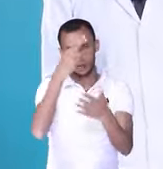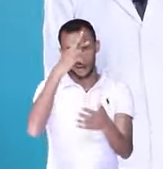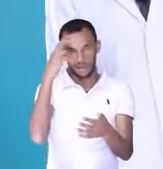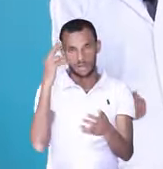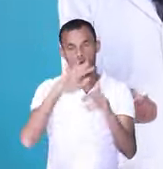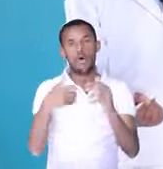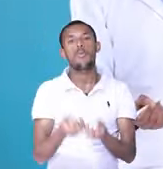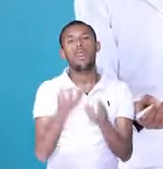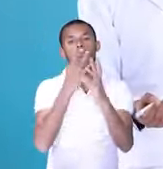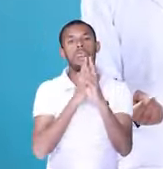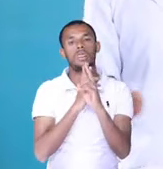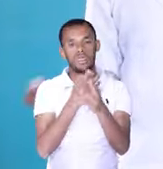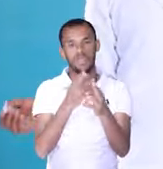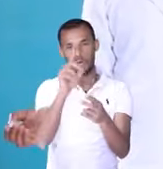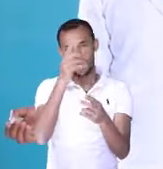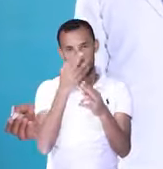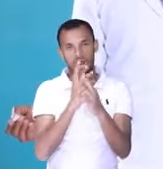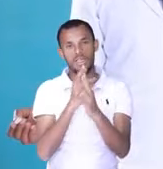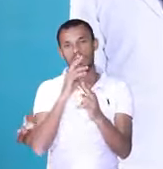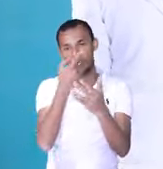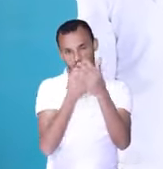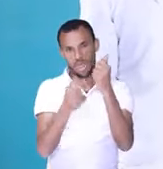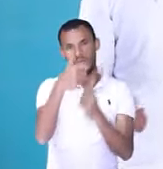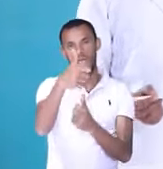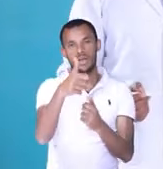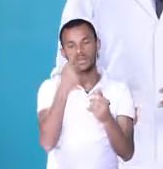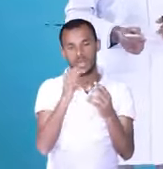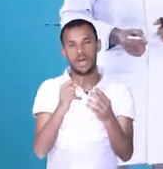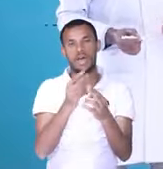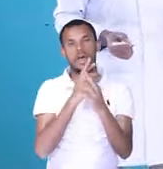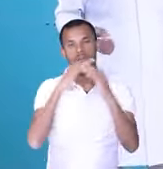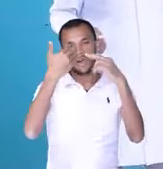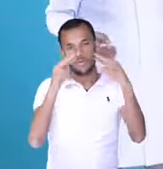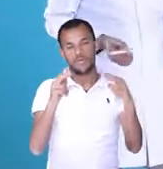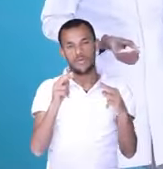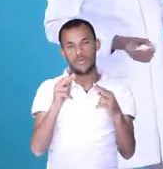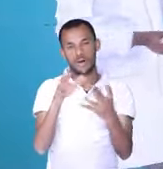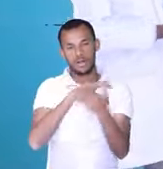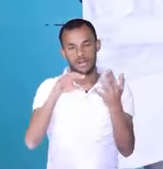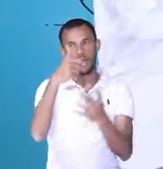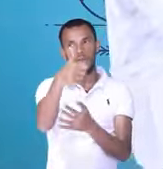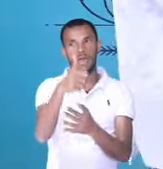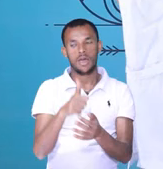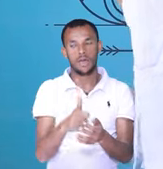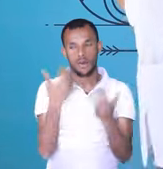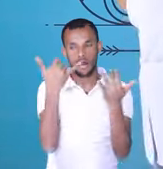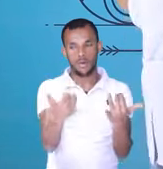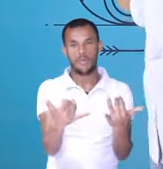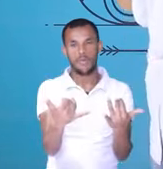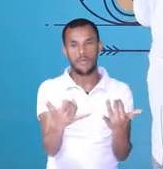case, how many reactants? One reactant, only A. Therefore, rate of reaction, it depends on only A.